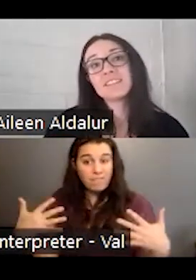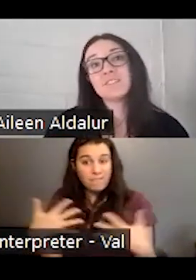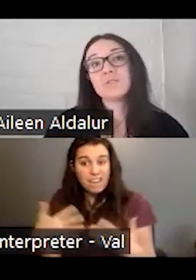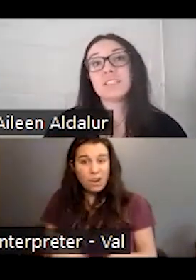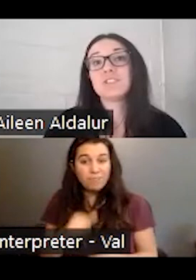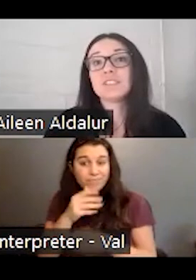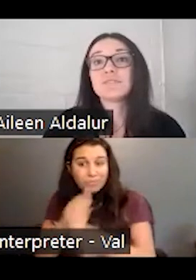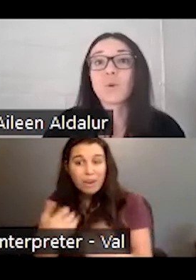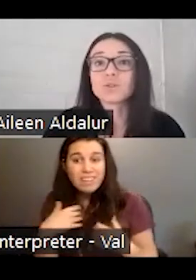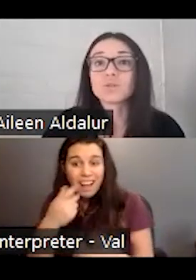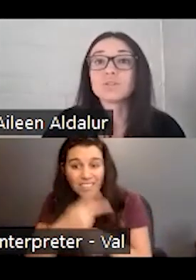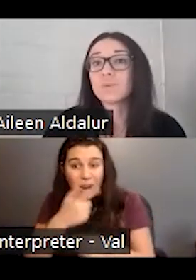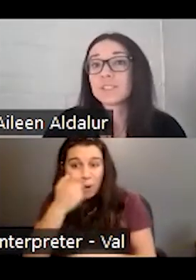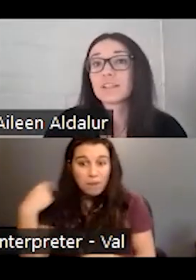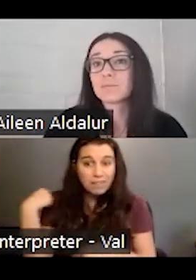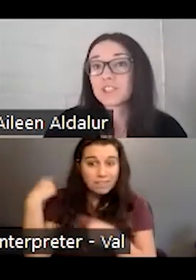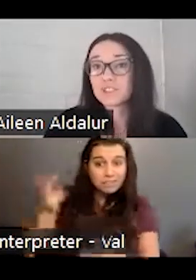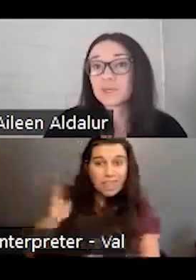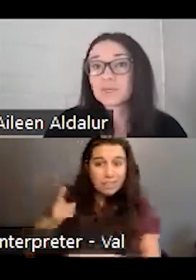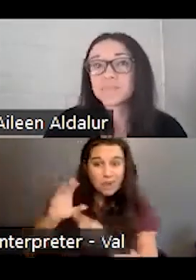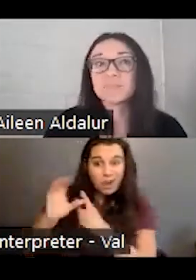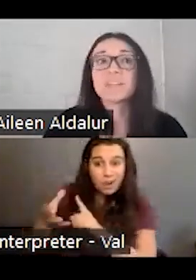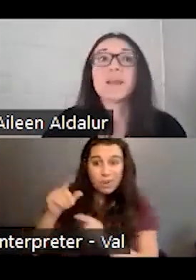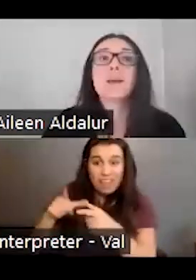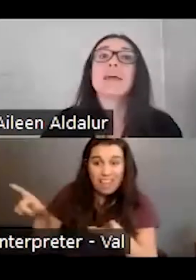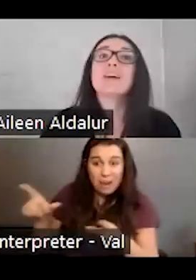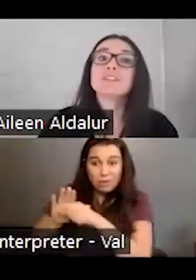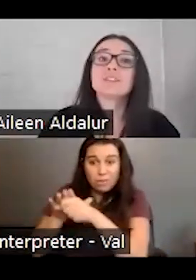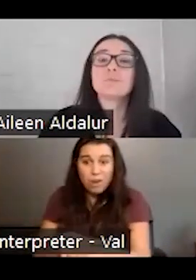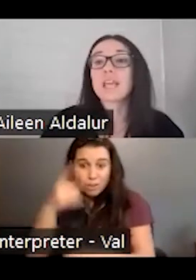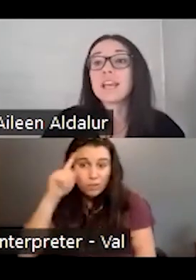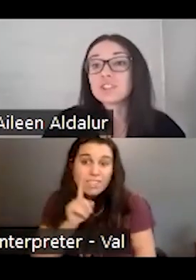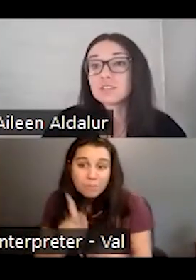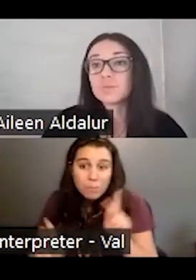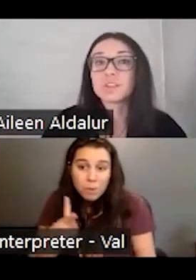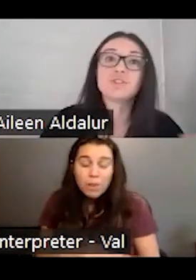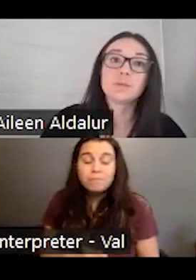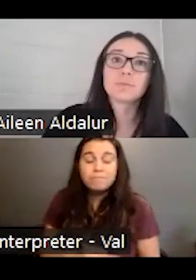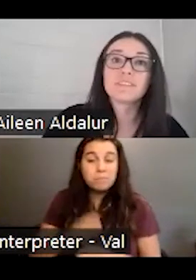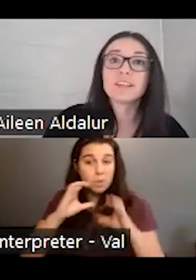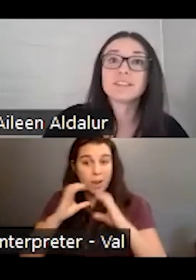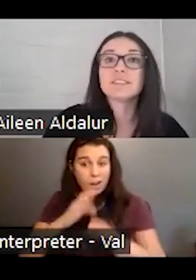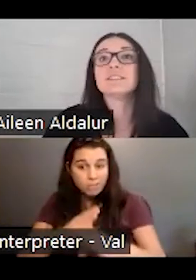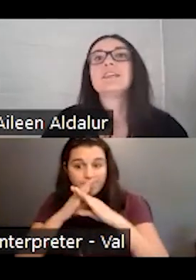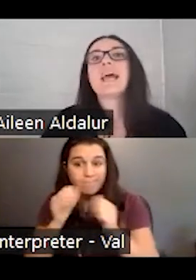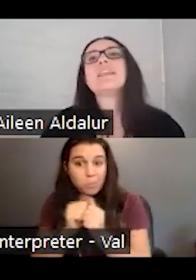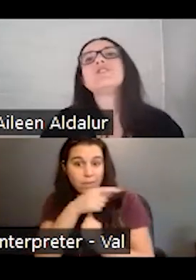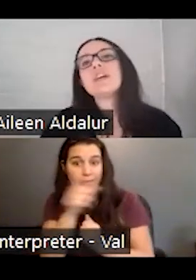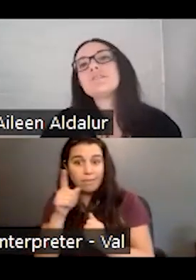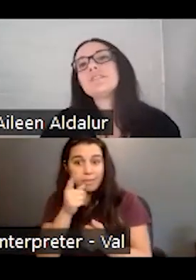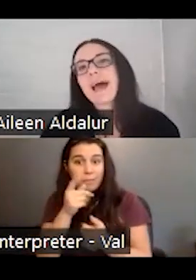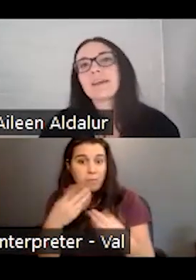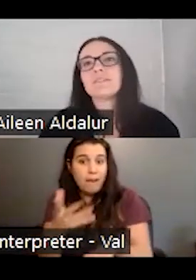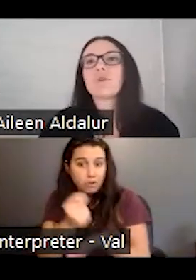healthcare settings due to histories of cultural and linguistic oppression, barriers to communication with their treatment providers, and